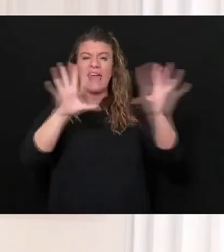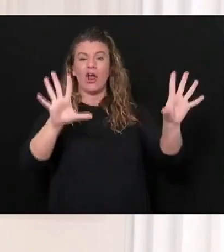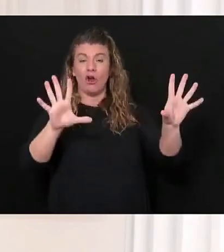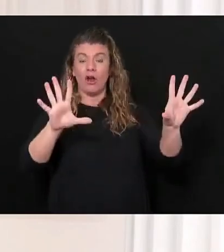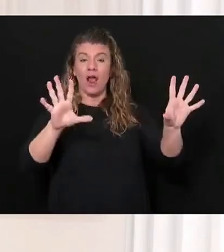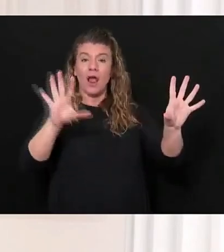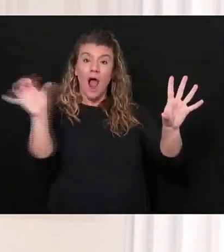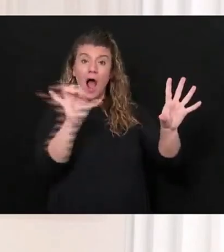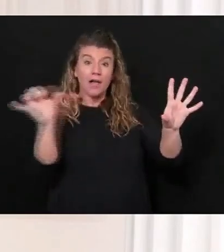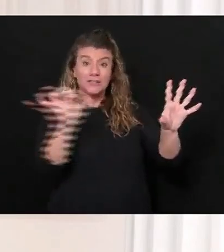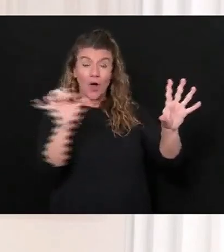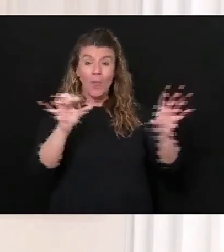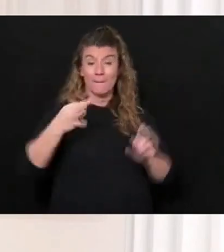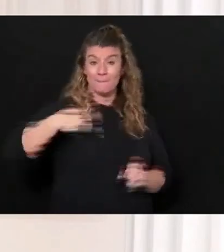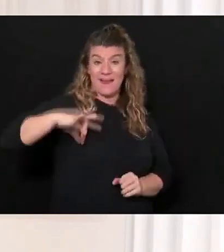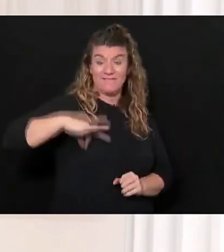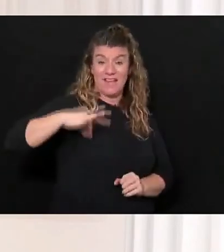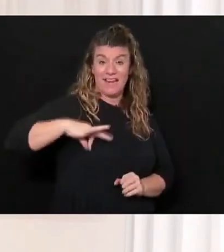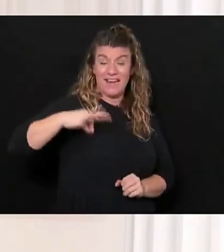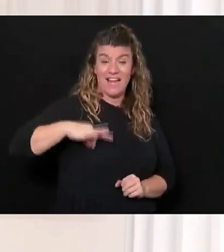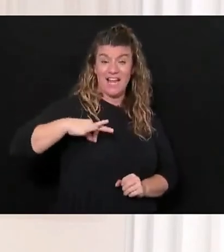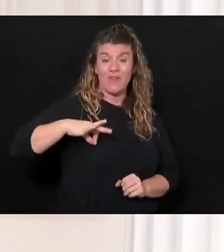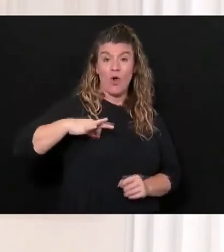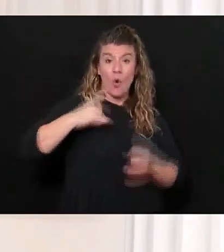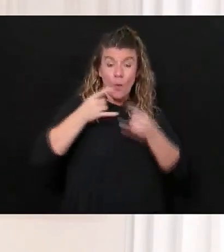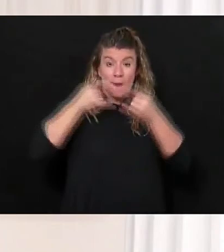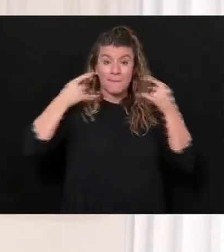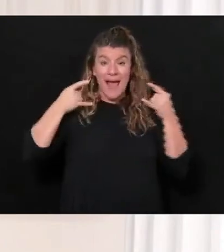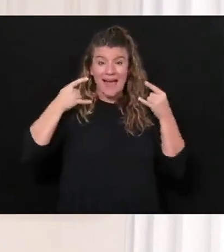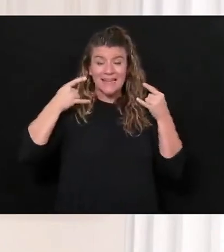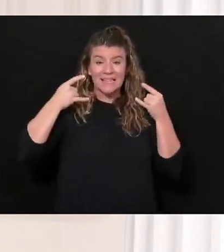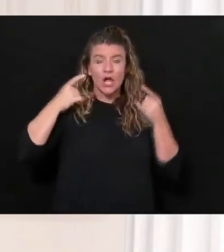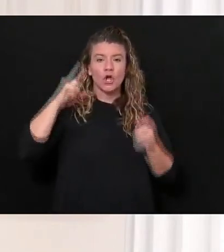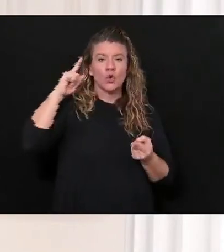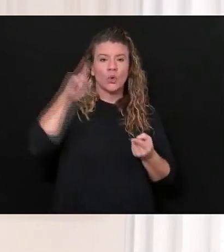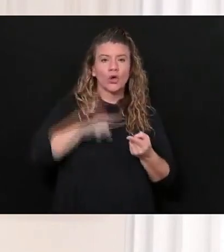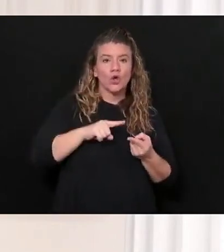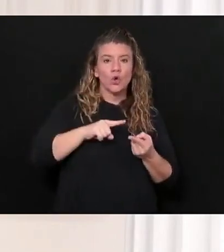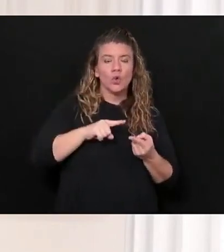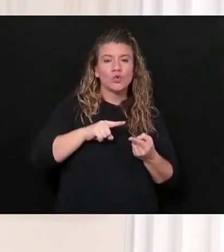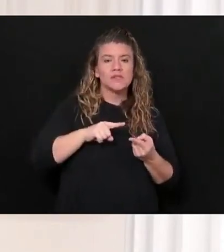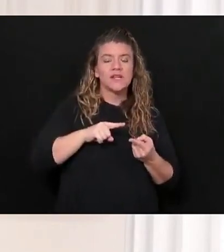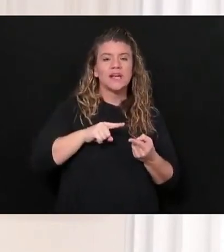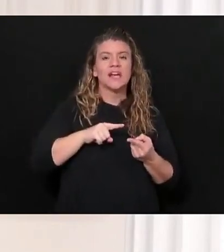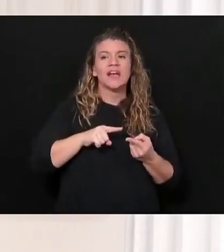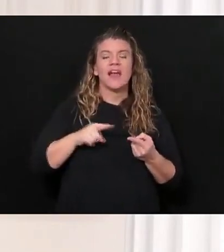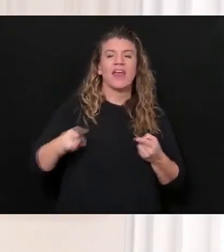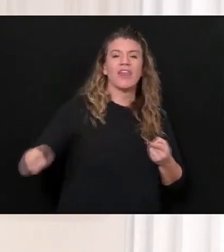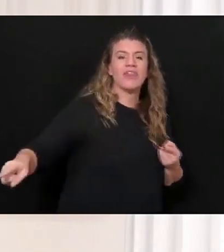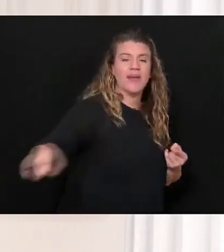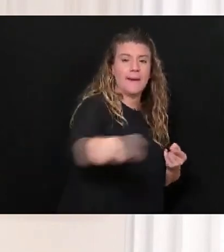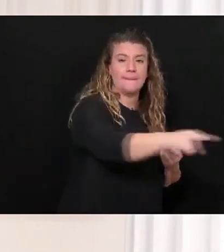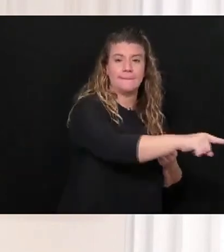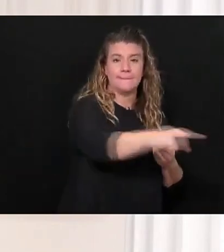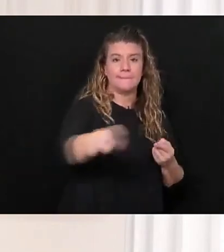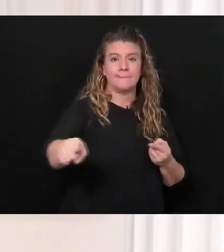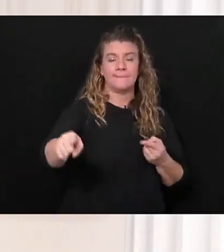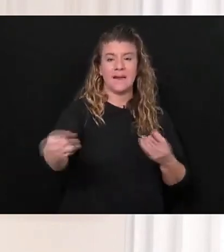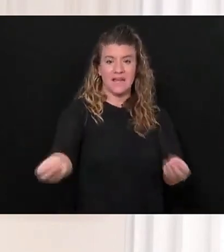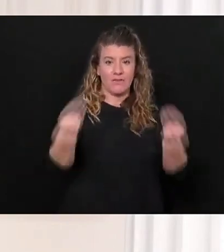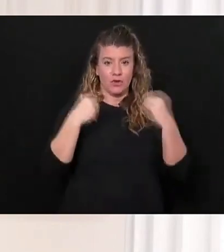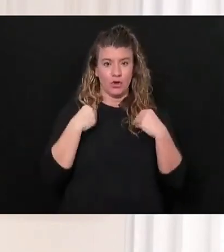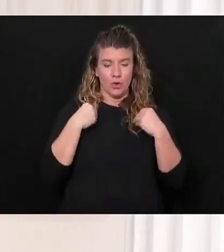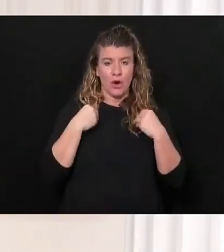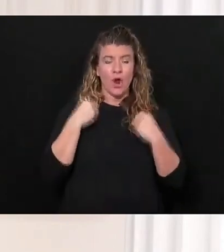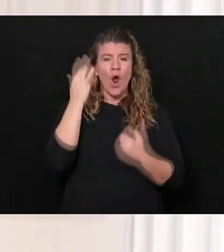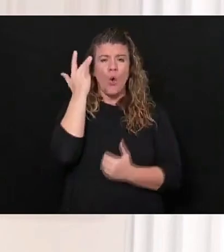there's also a benefit of these masks to reduce the doses of the virus, the concentrations of the